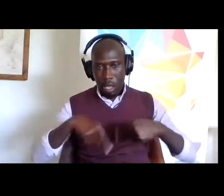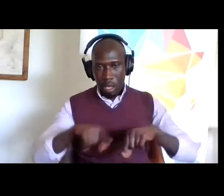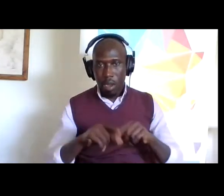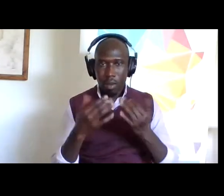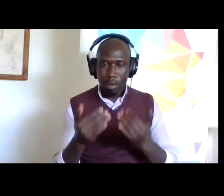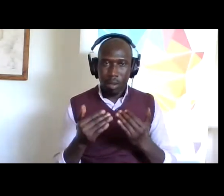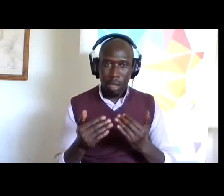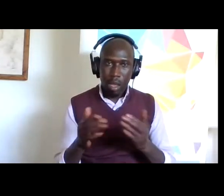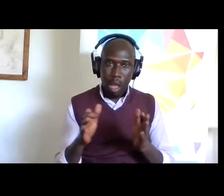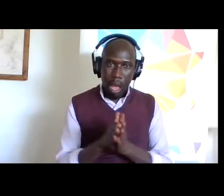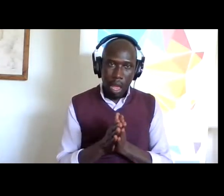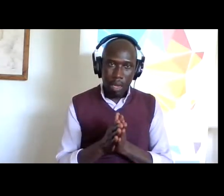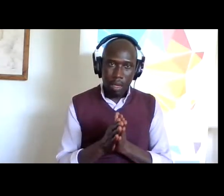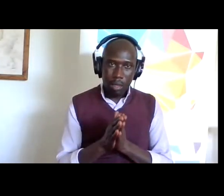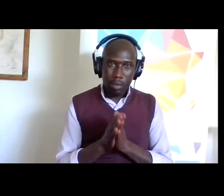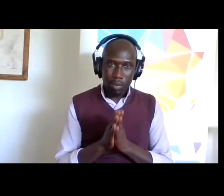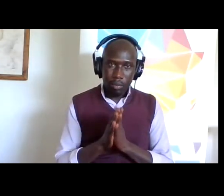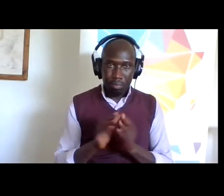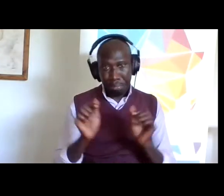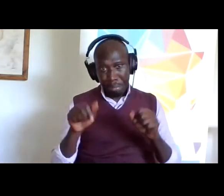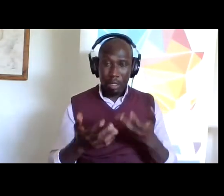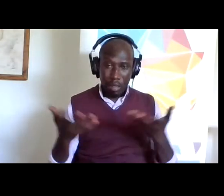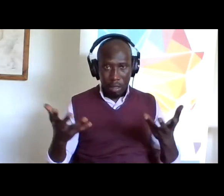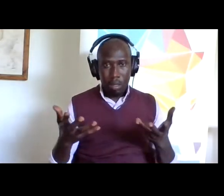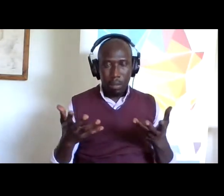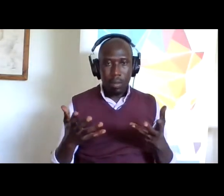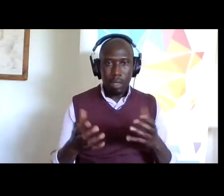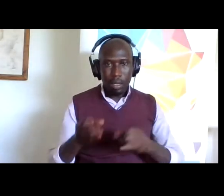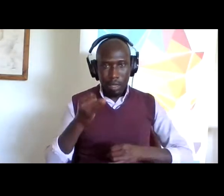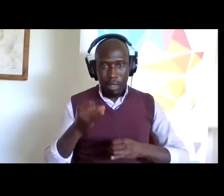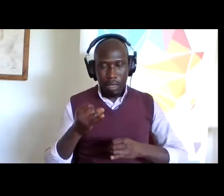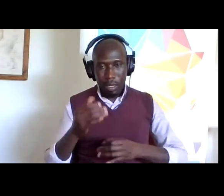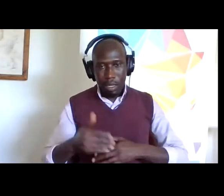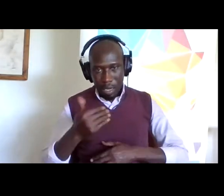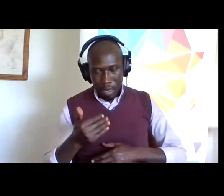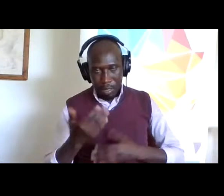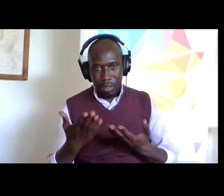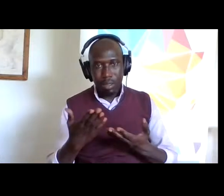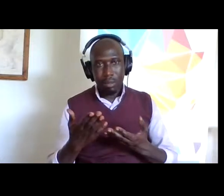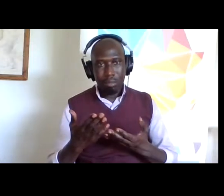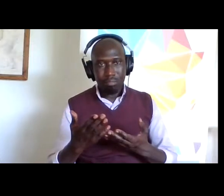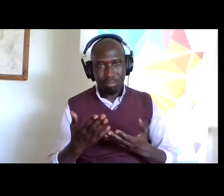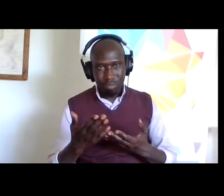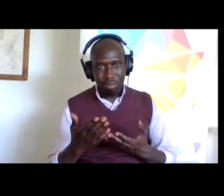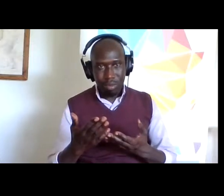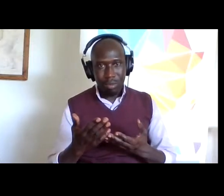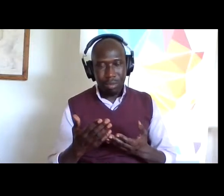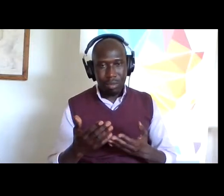until the next lightning talk gets started.